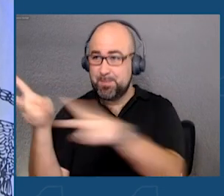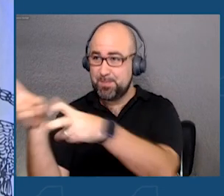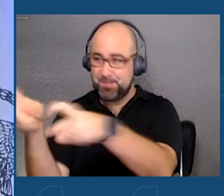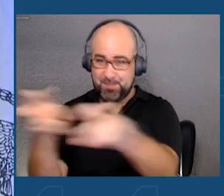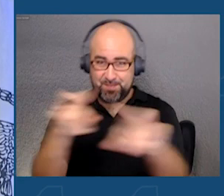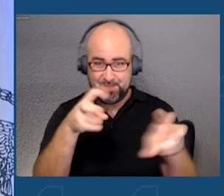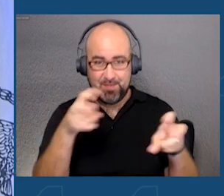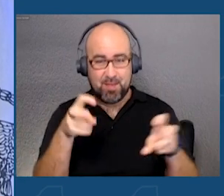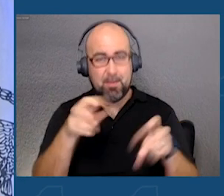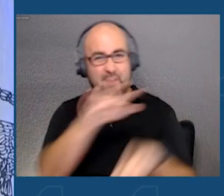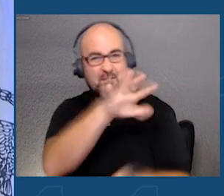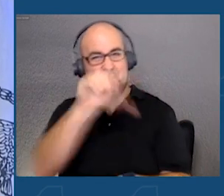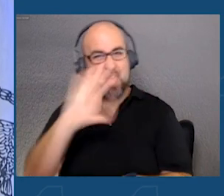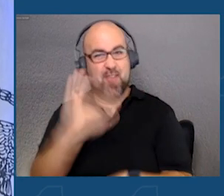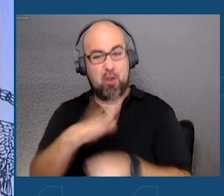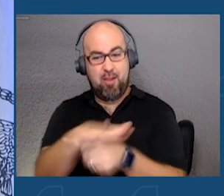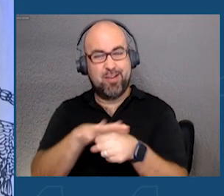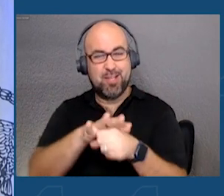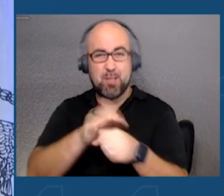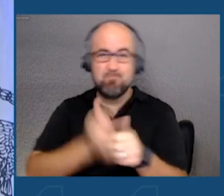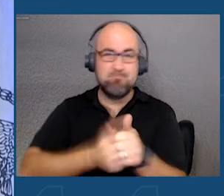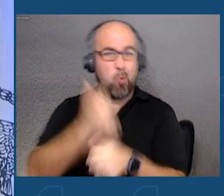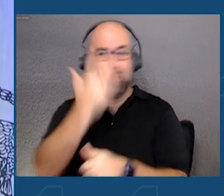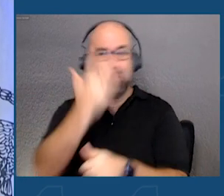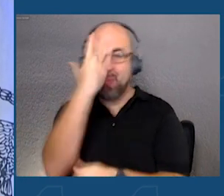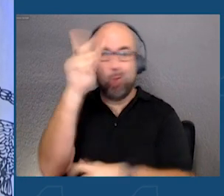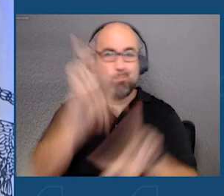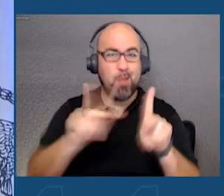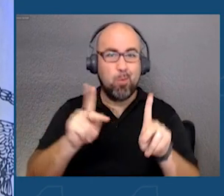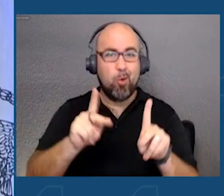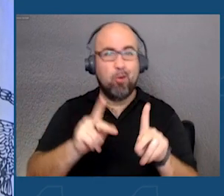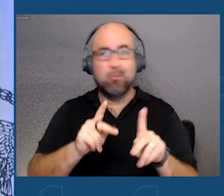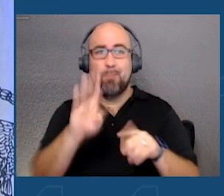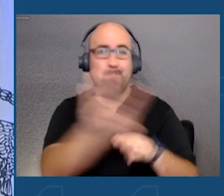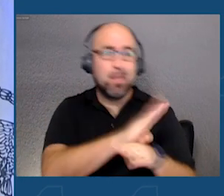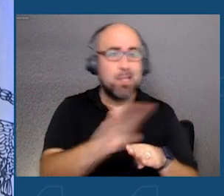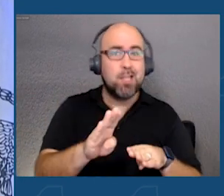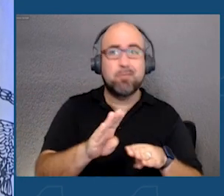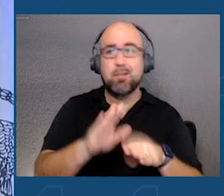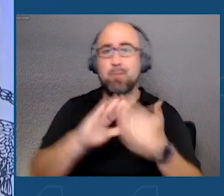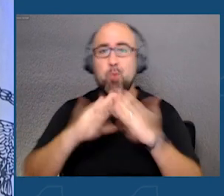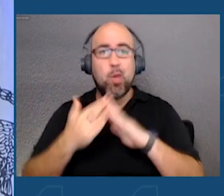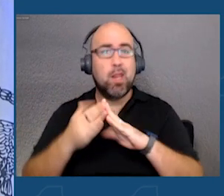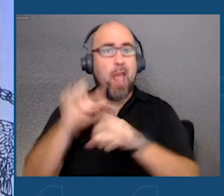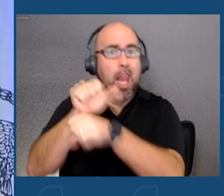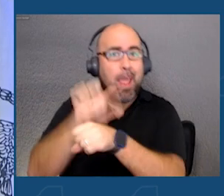people, the best and the brightest, business, community, labor leaders, bringing them all together with that